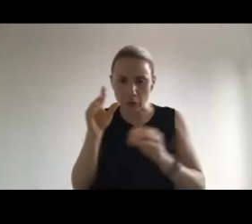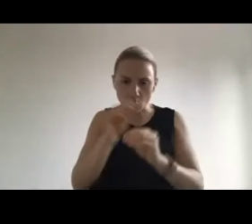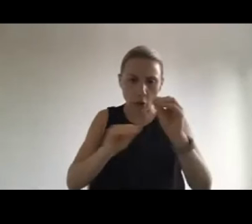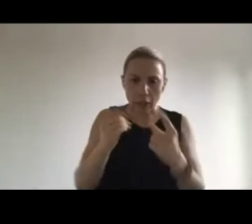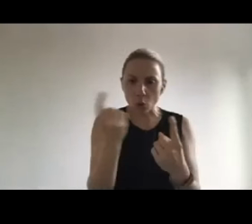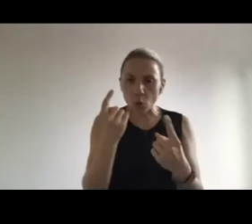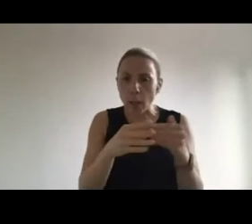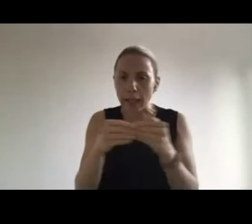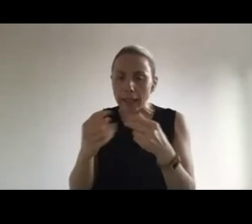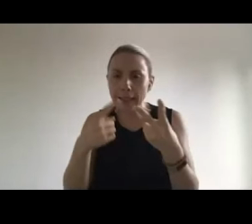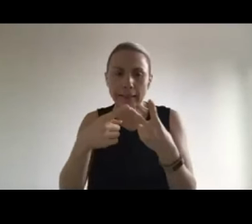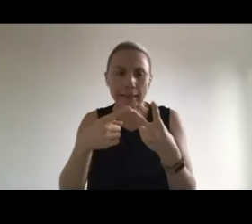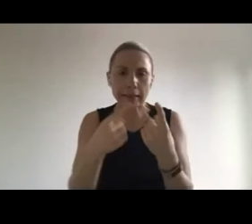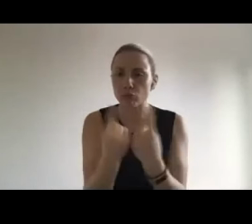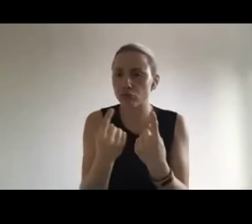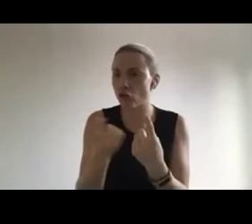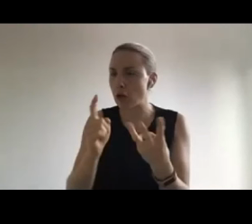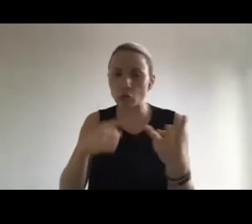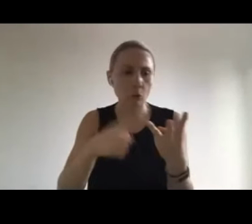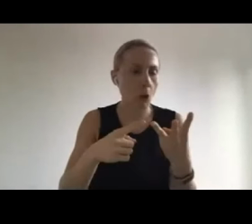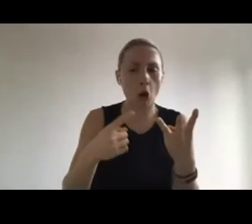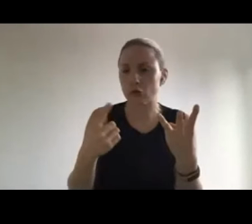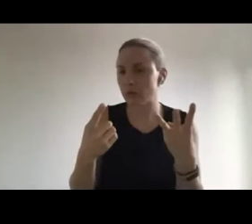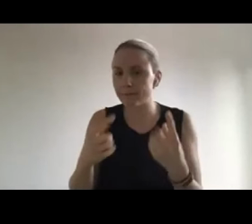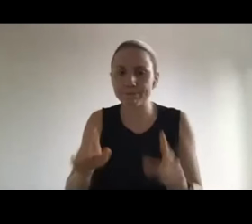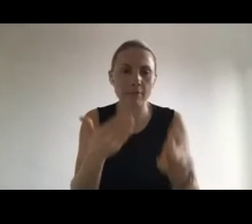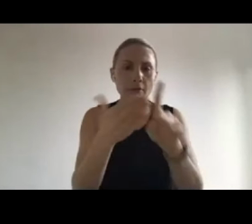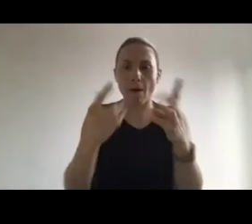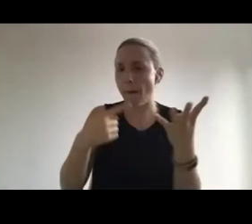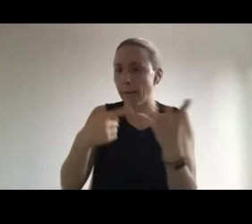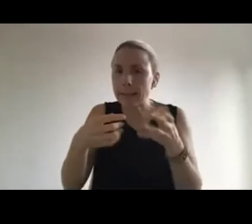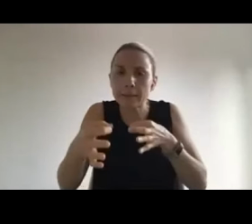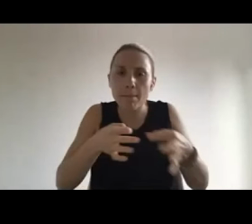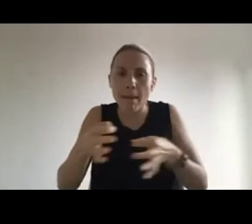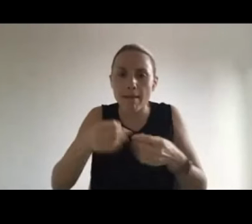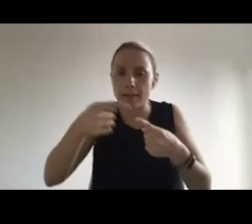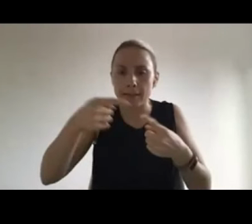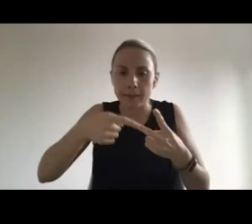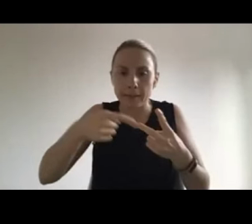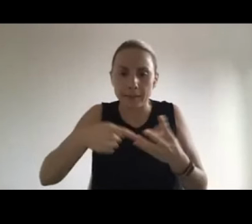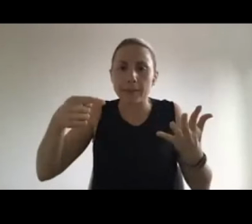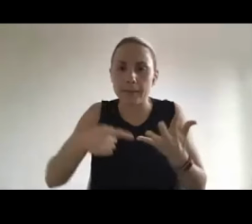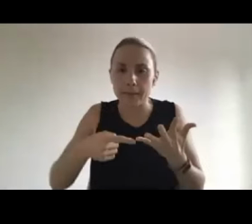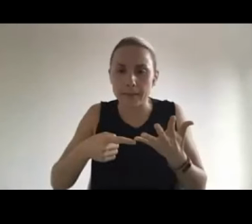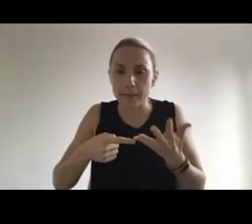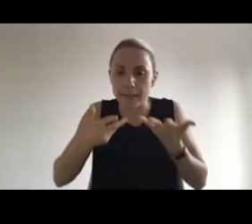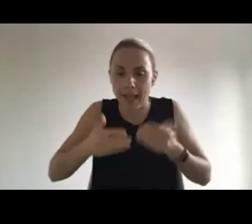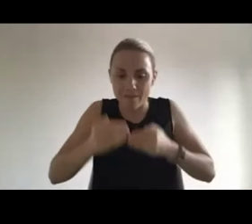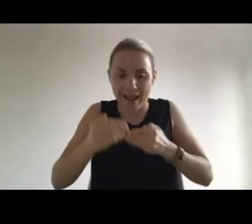therapeutic modality, the target, the mechanism of action, and the current phase of clinical